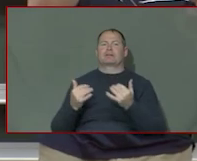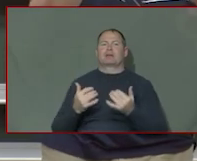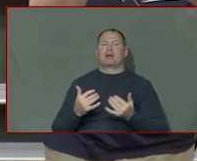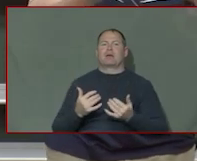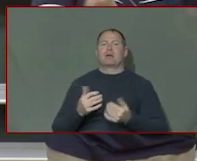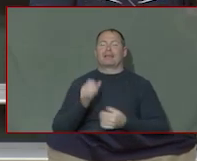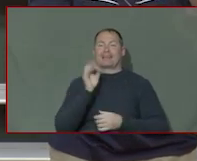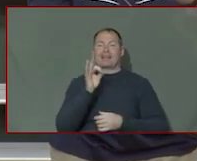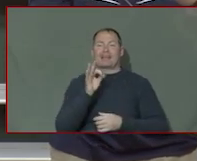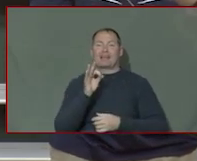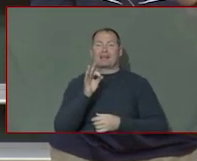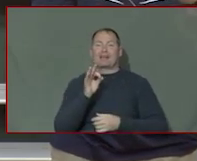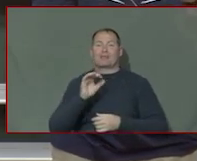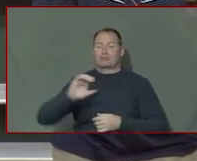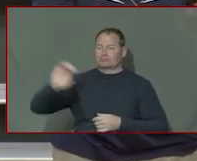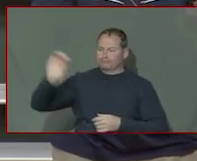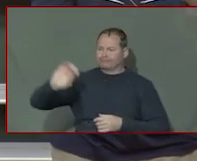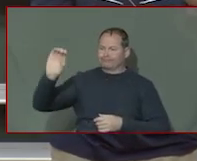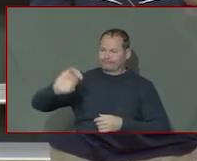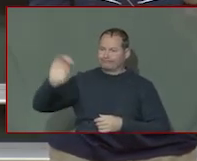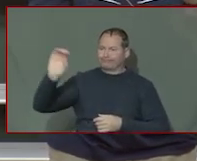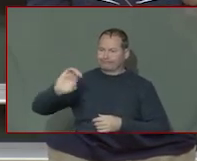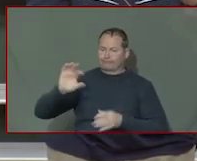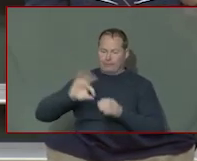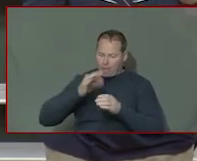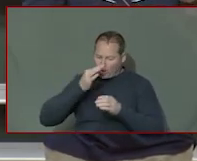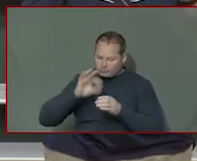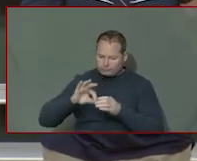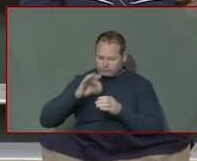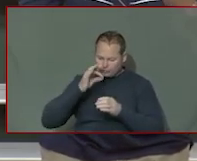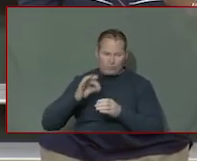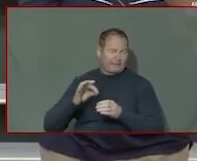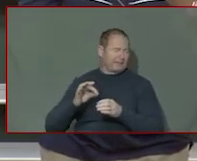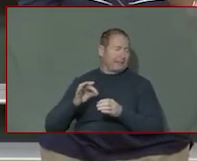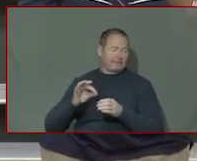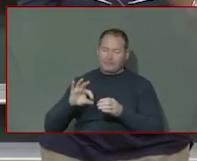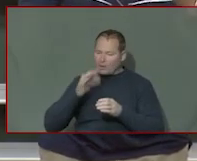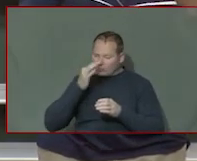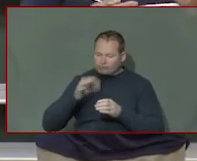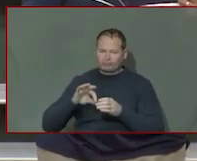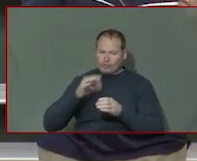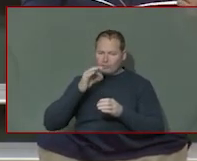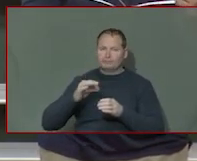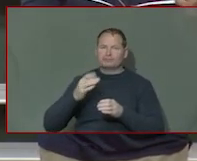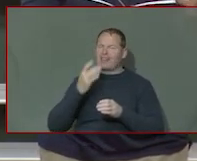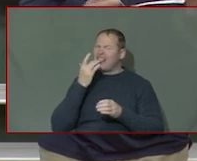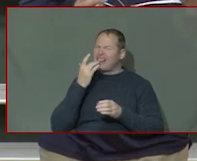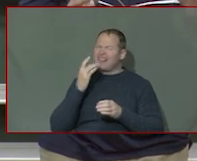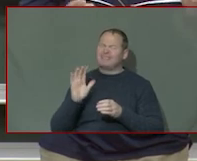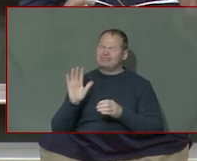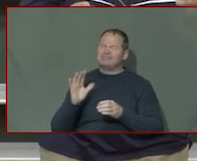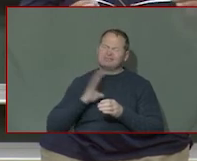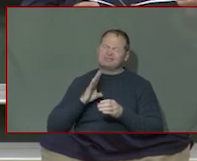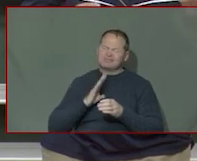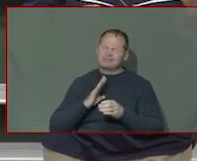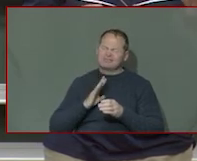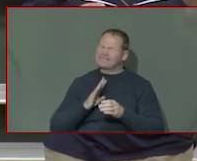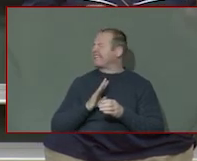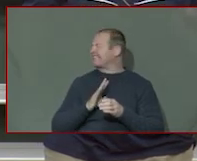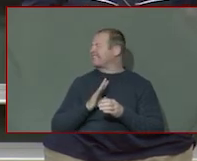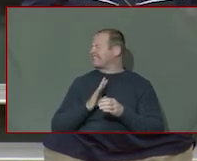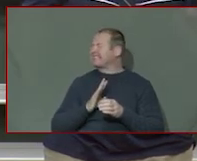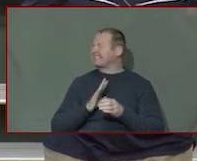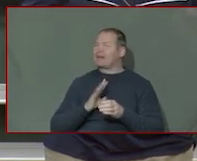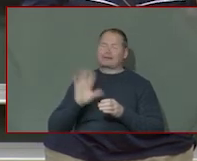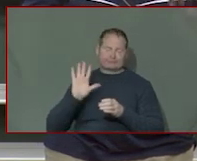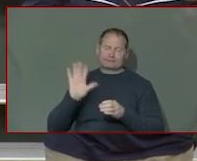much salt on your chips. But you paid a lot for it, and you enjoy the chips. Yes, it's a bit salty, but it's too salty,